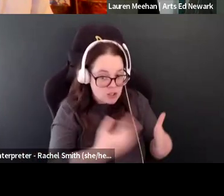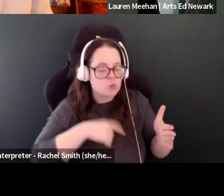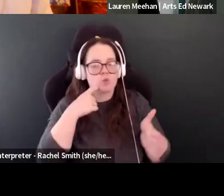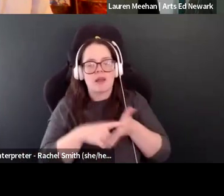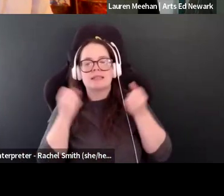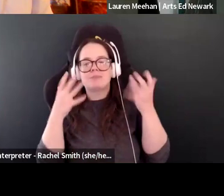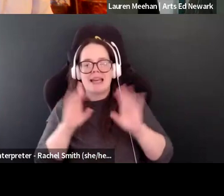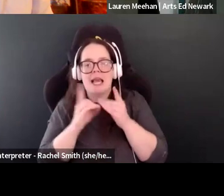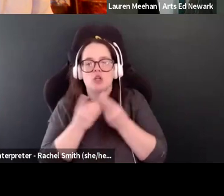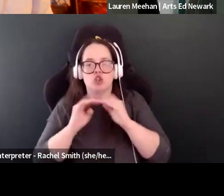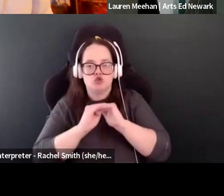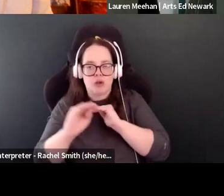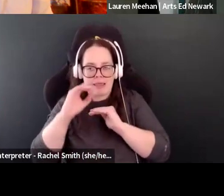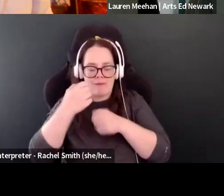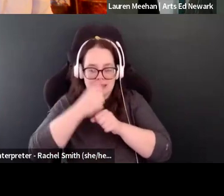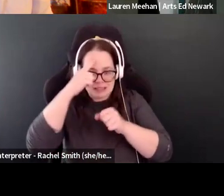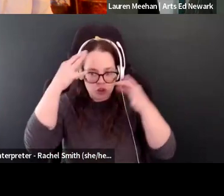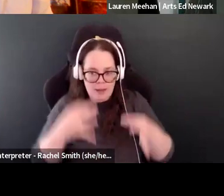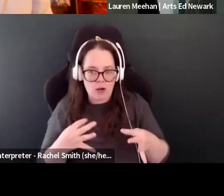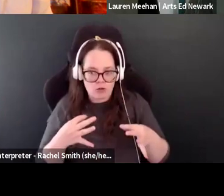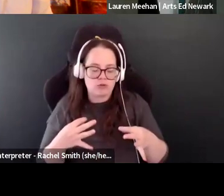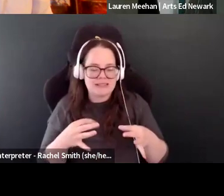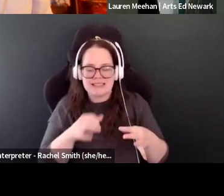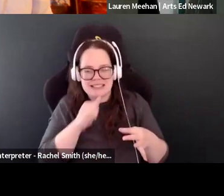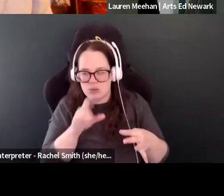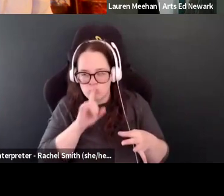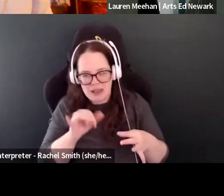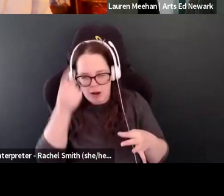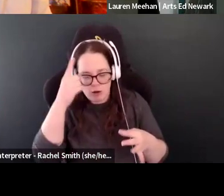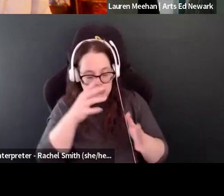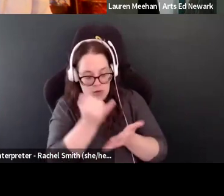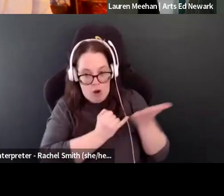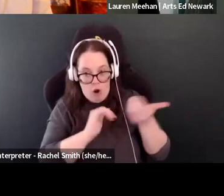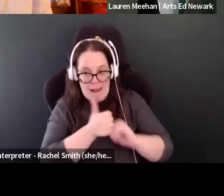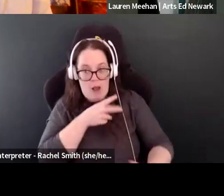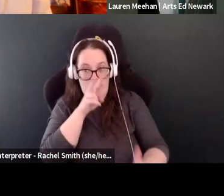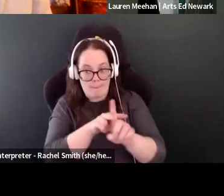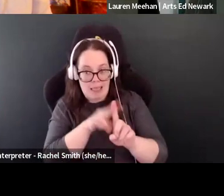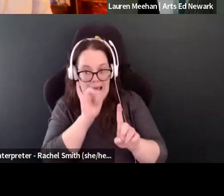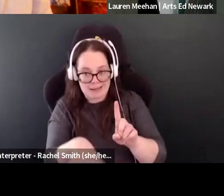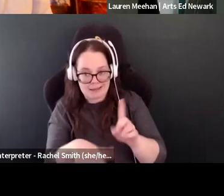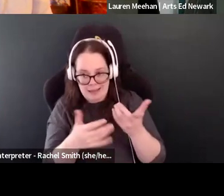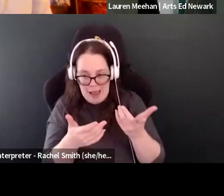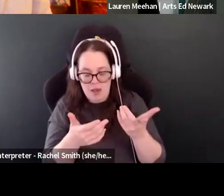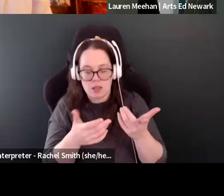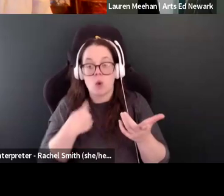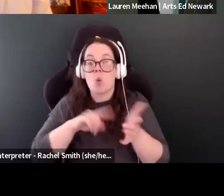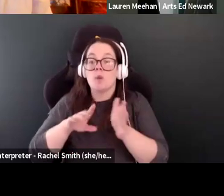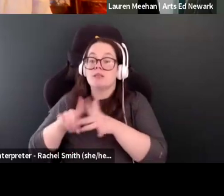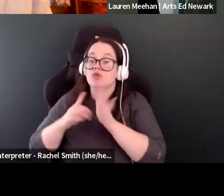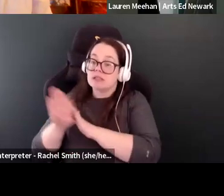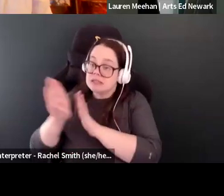level decision makers didn't necessarily understand how the arts fit into that landscape and into that framework. So then we started to develop